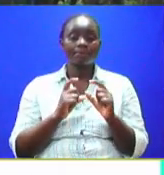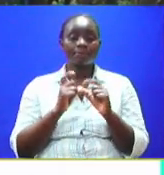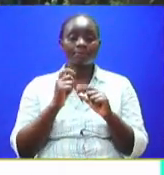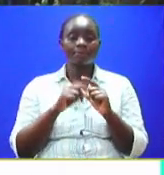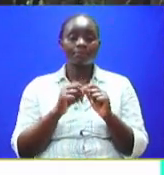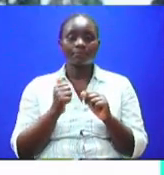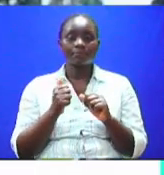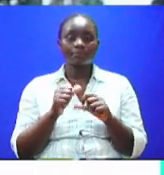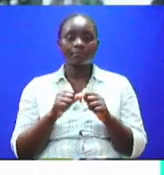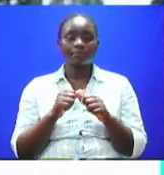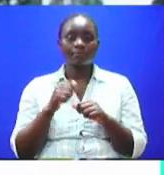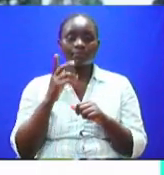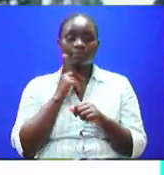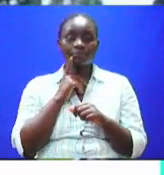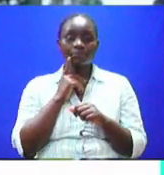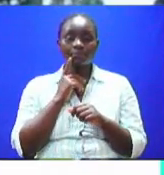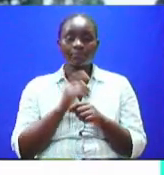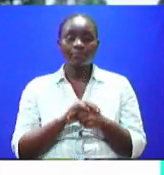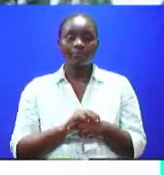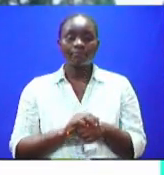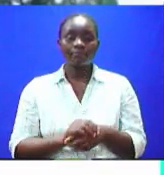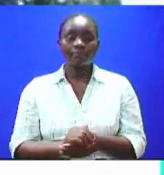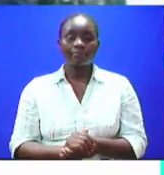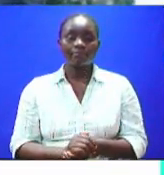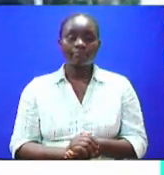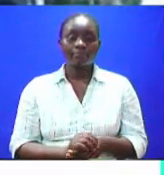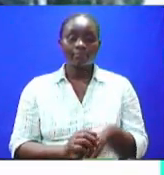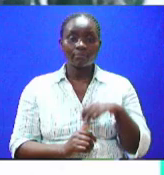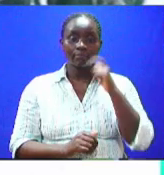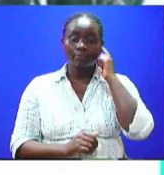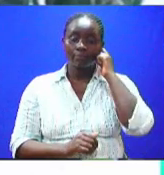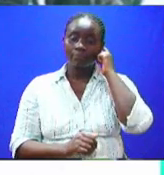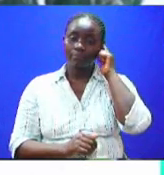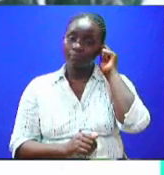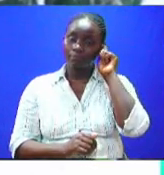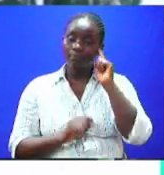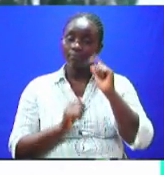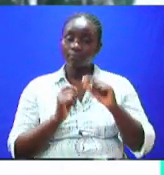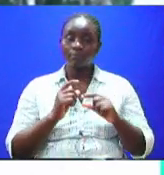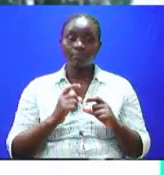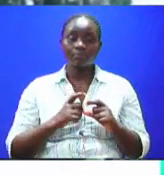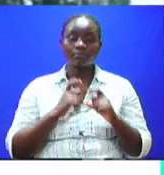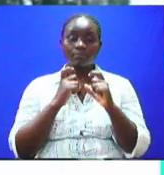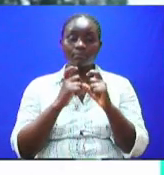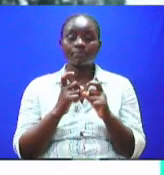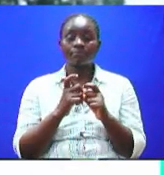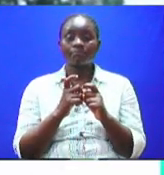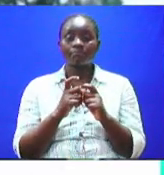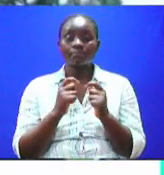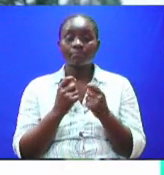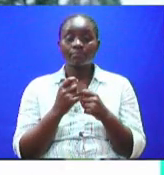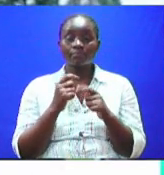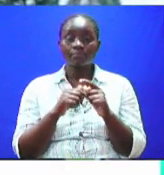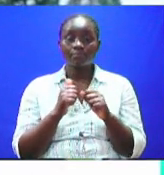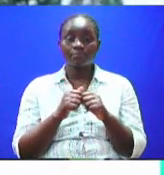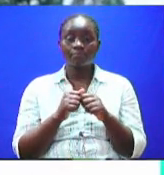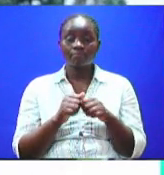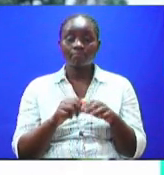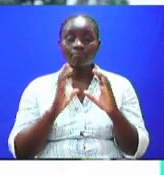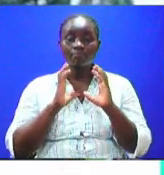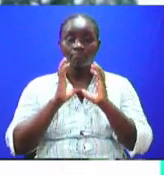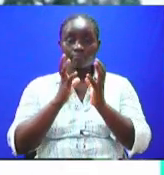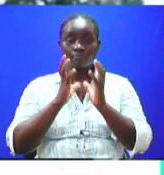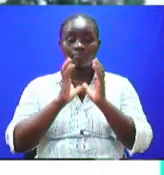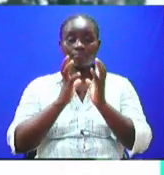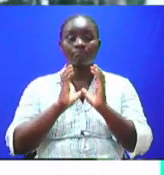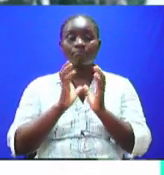ya Ankyo. To accord also awards to the other teams which have participated in the league by giving them balls. And we hope